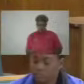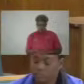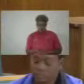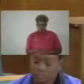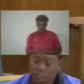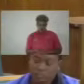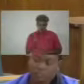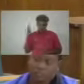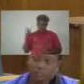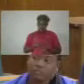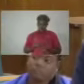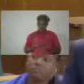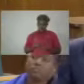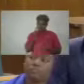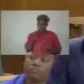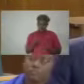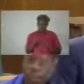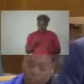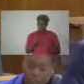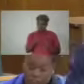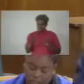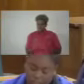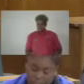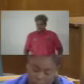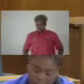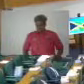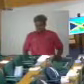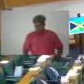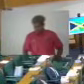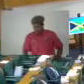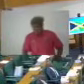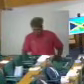The speaker's time has expired.